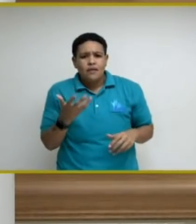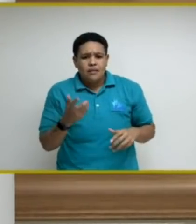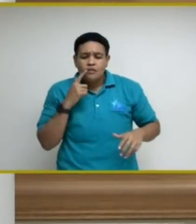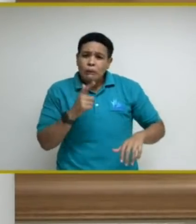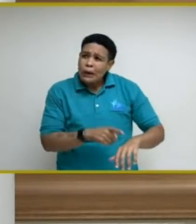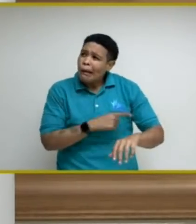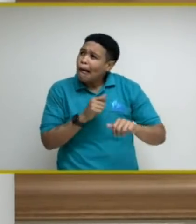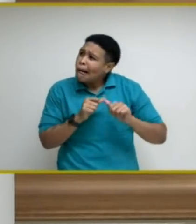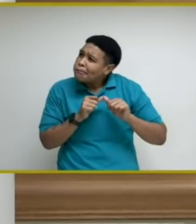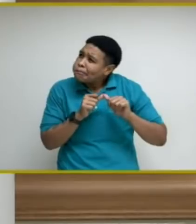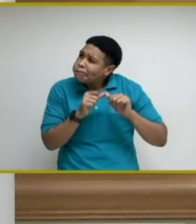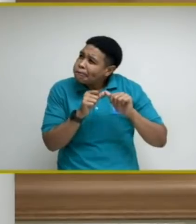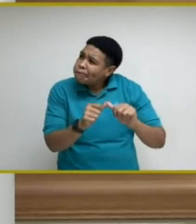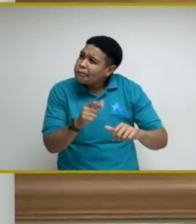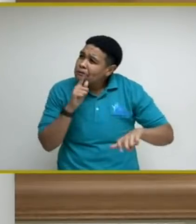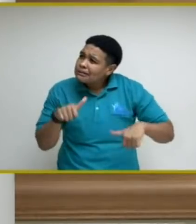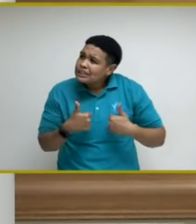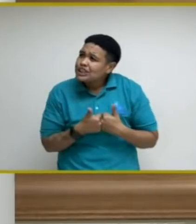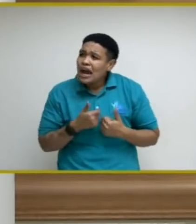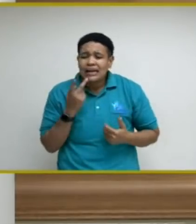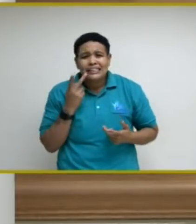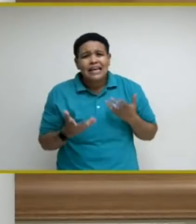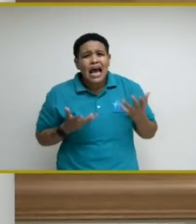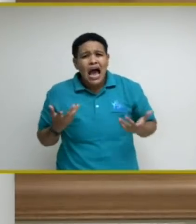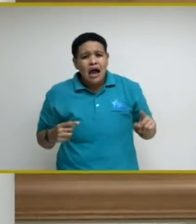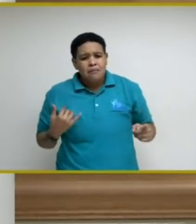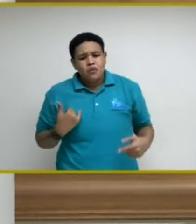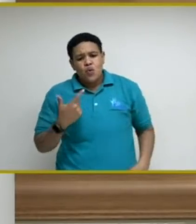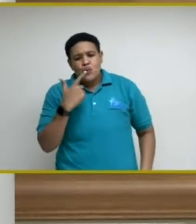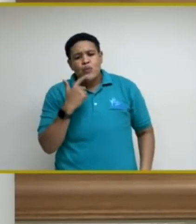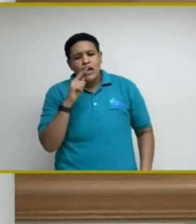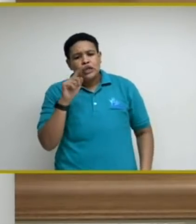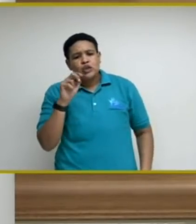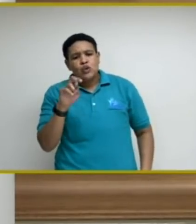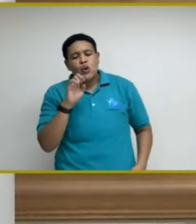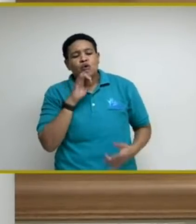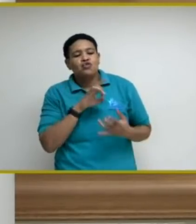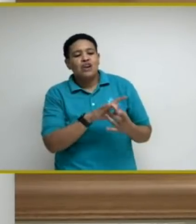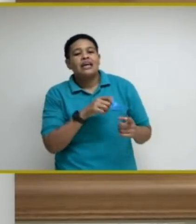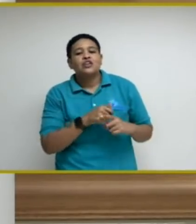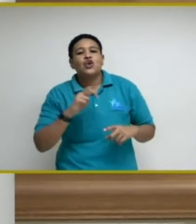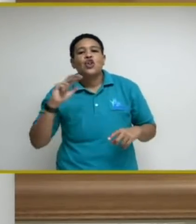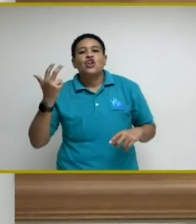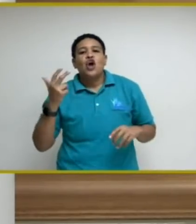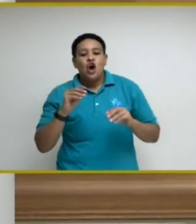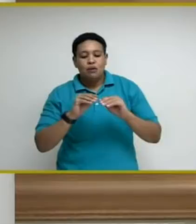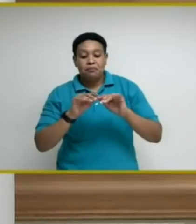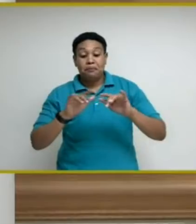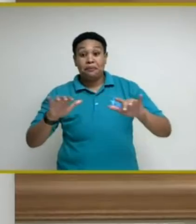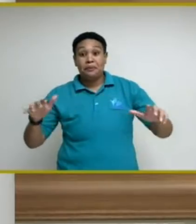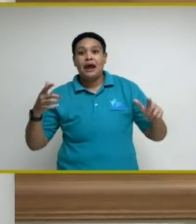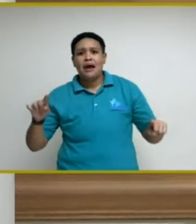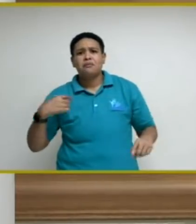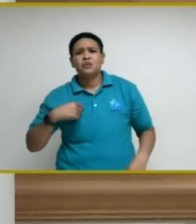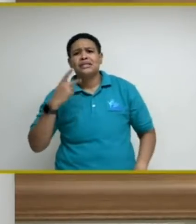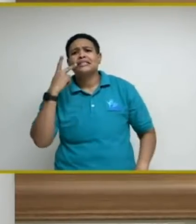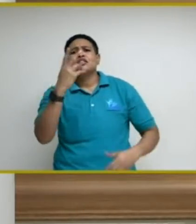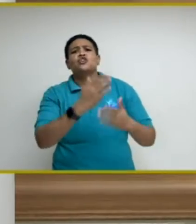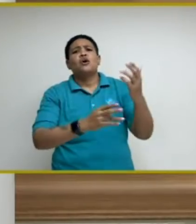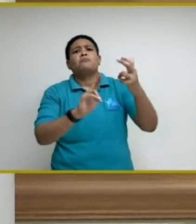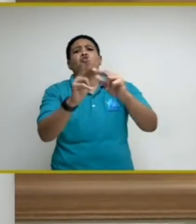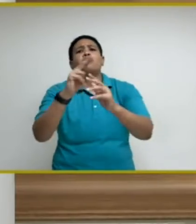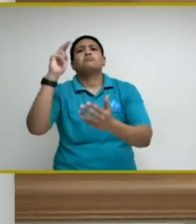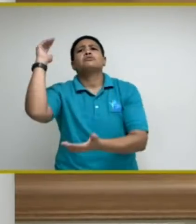even though we are still in the red zone as it relates to the third wave. We are seeing some numbers